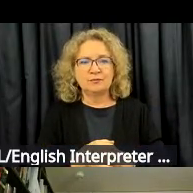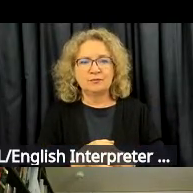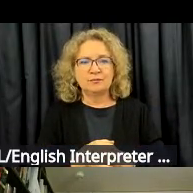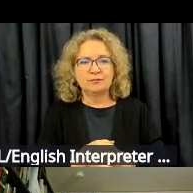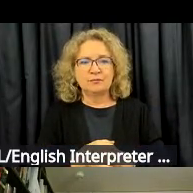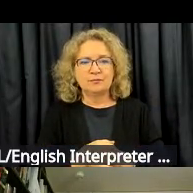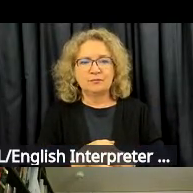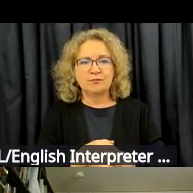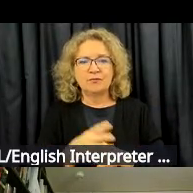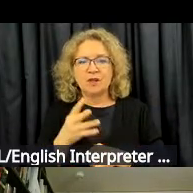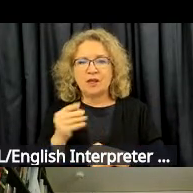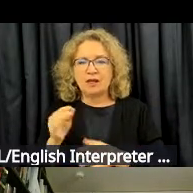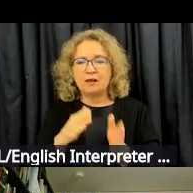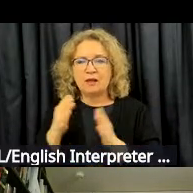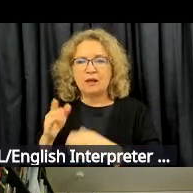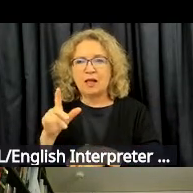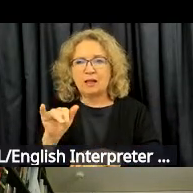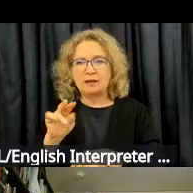Great. And Lynn.